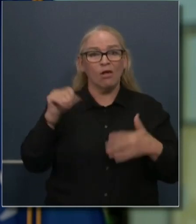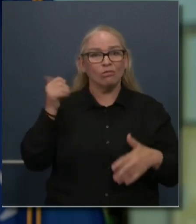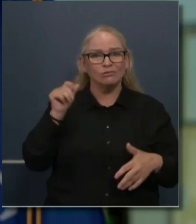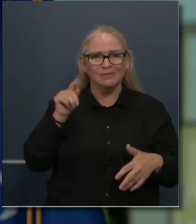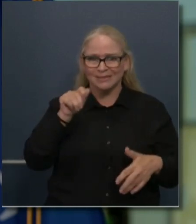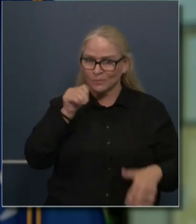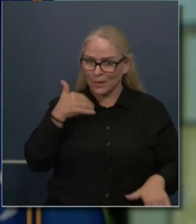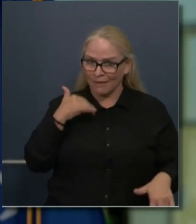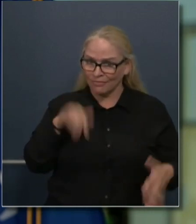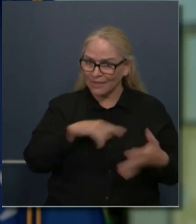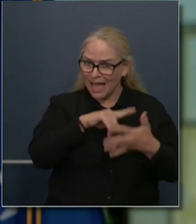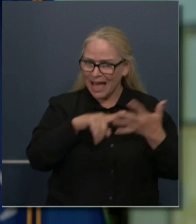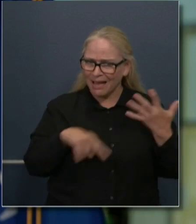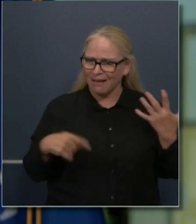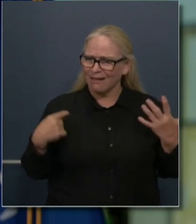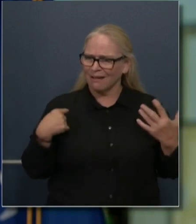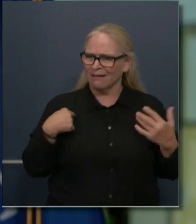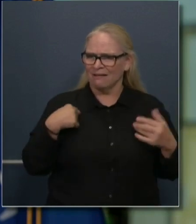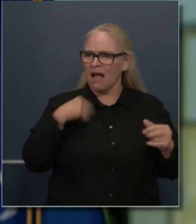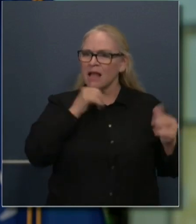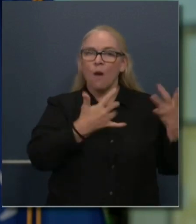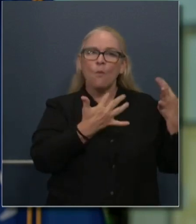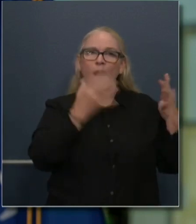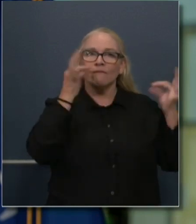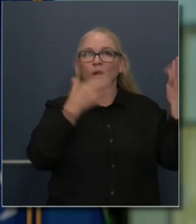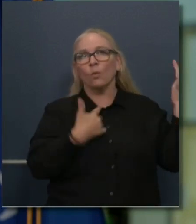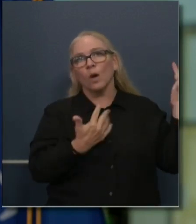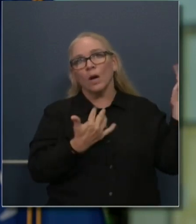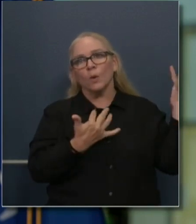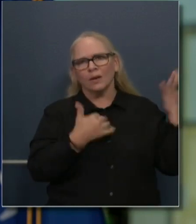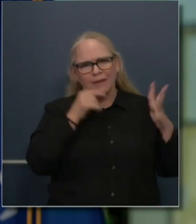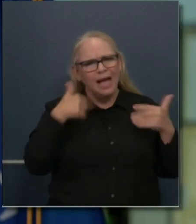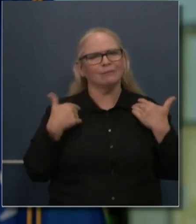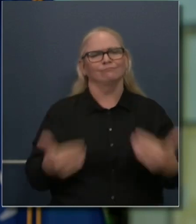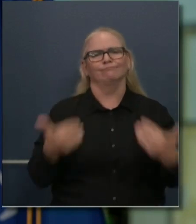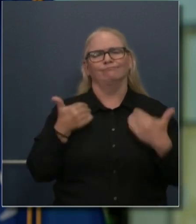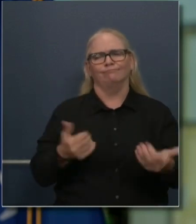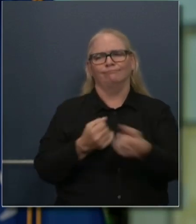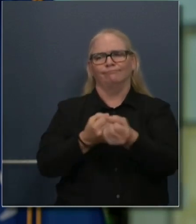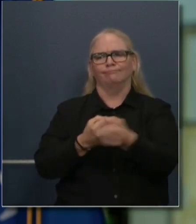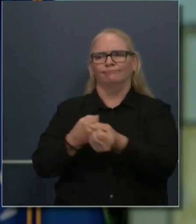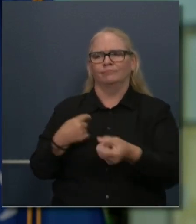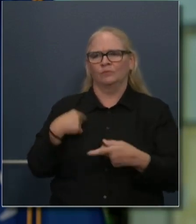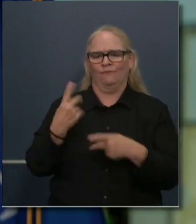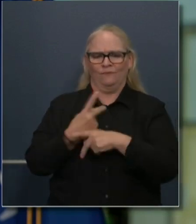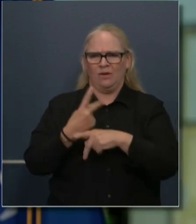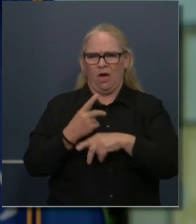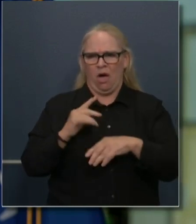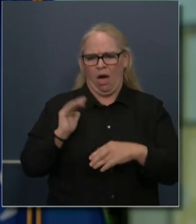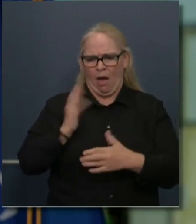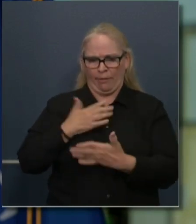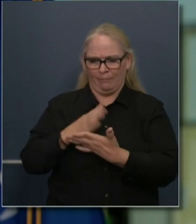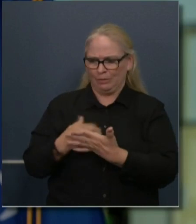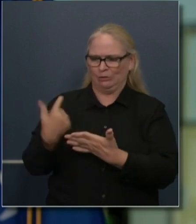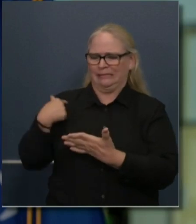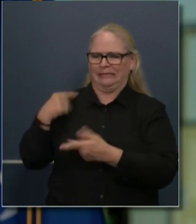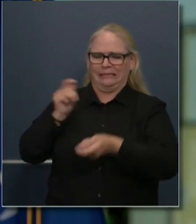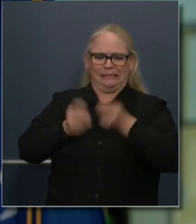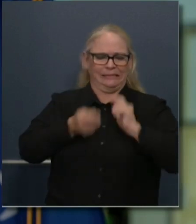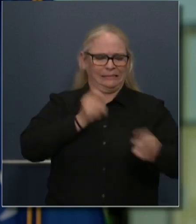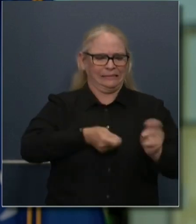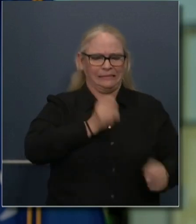else to solve these problems. So we've tried to sort of reinforce the architecture. If this were a house, the